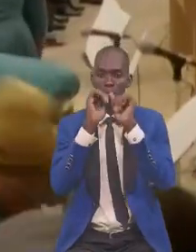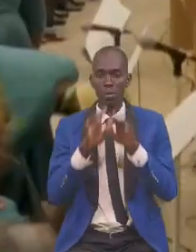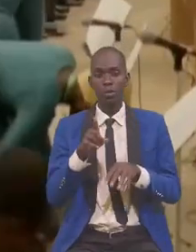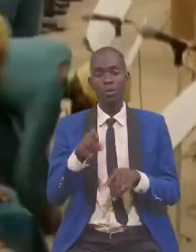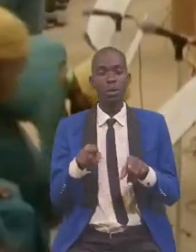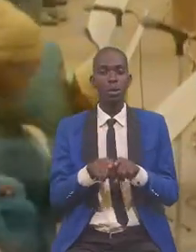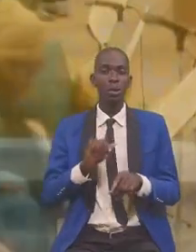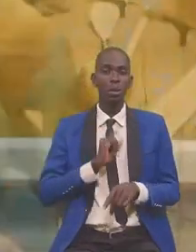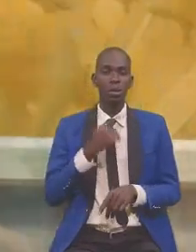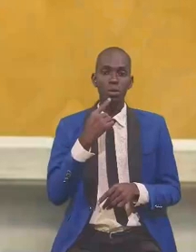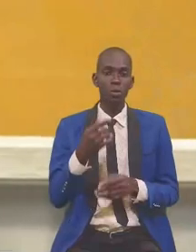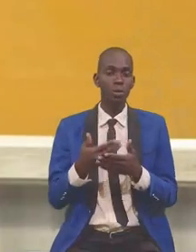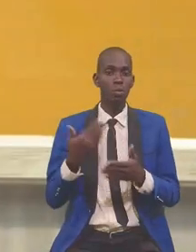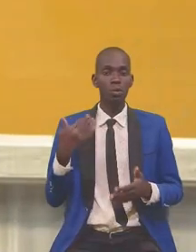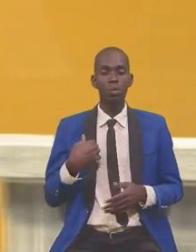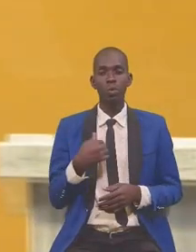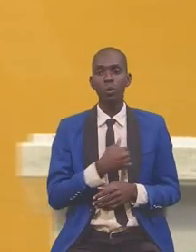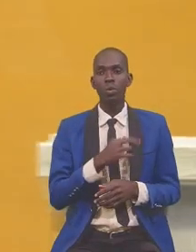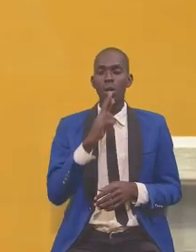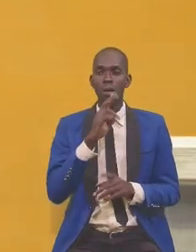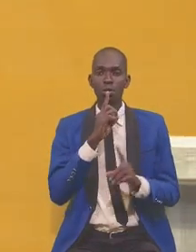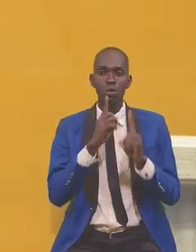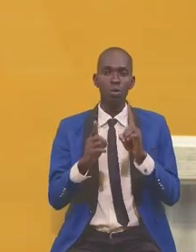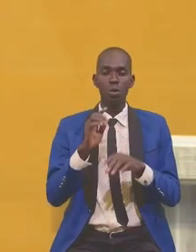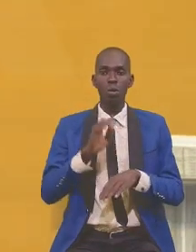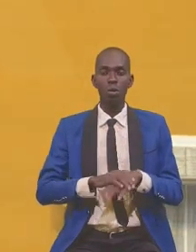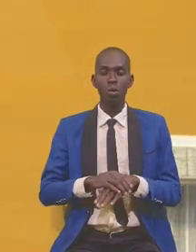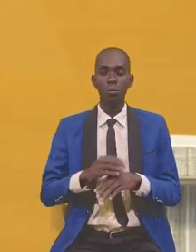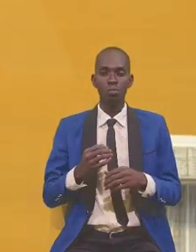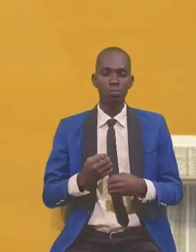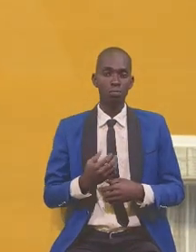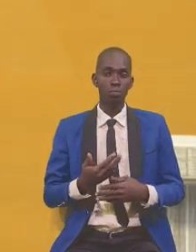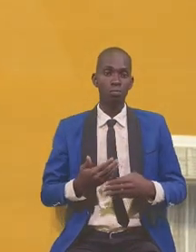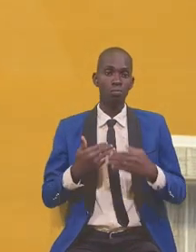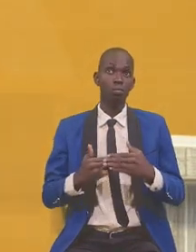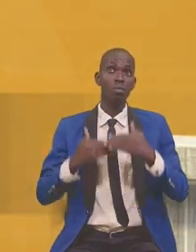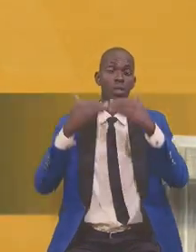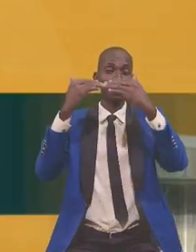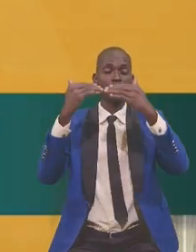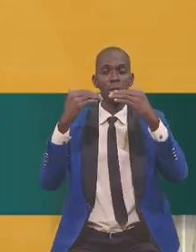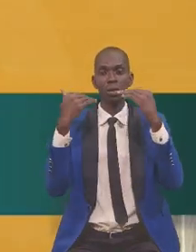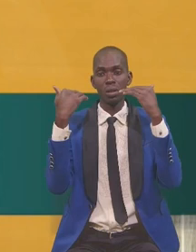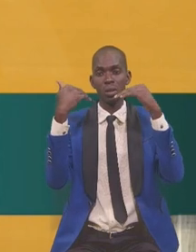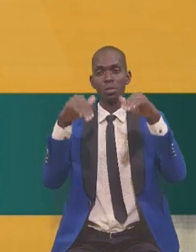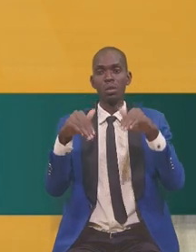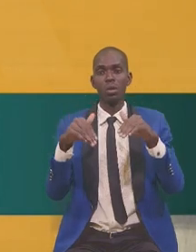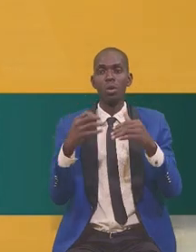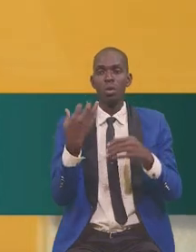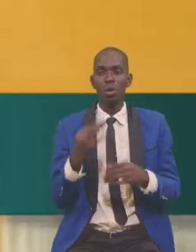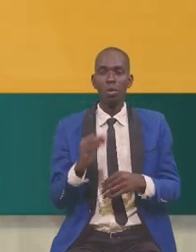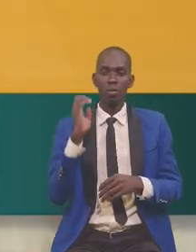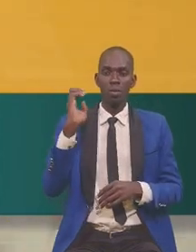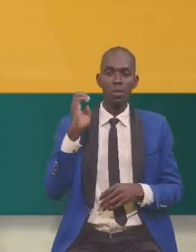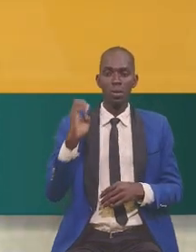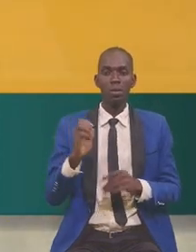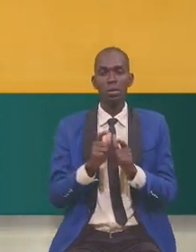you, we're talking about expanding limits of evangelistic exploits and